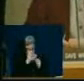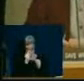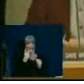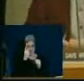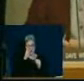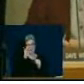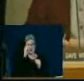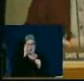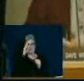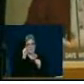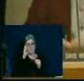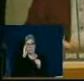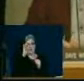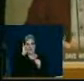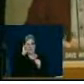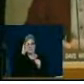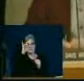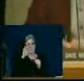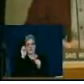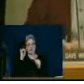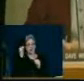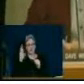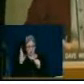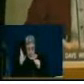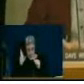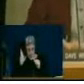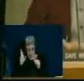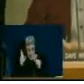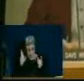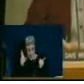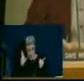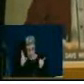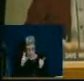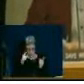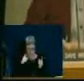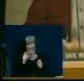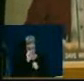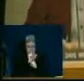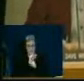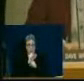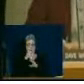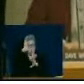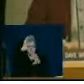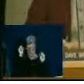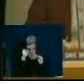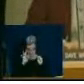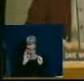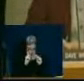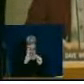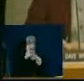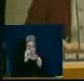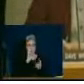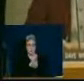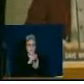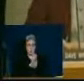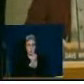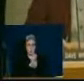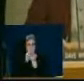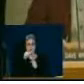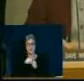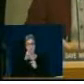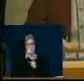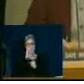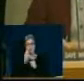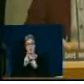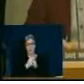and Dr. James McIntyre, Jr., whereby Dr. McIntyre is employed as superintendent of Knox County Schools. This is Resolution